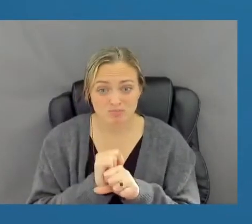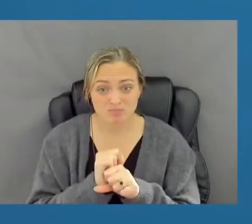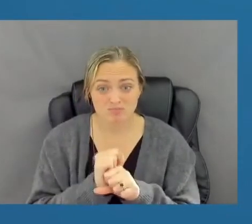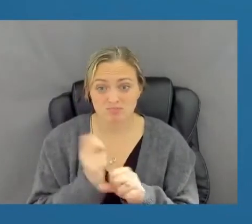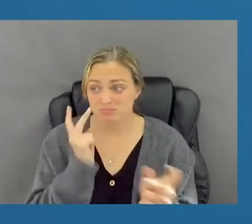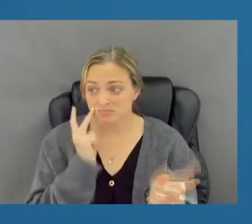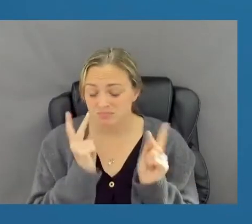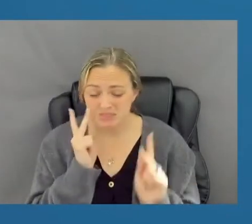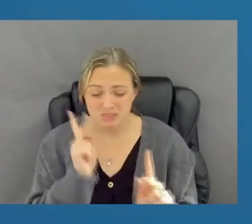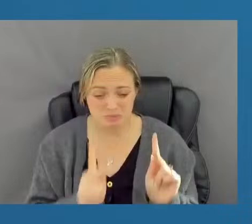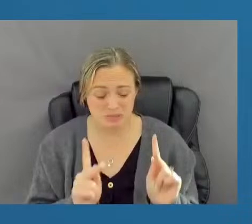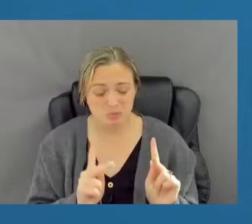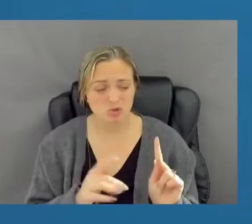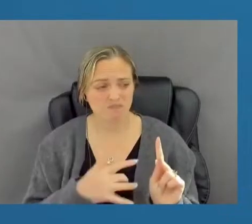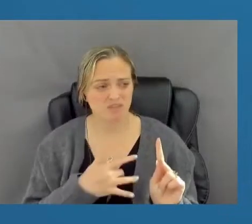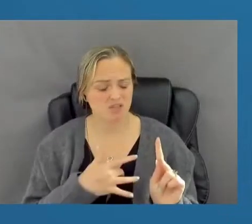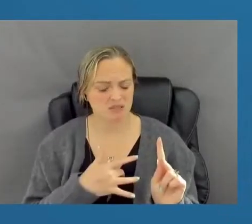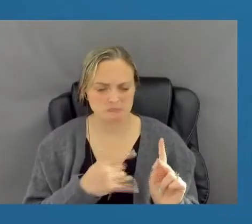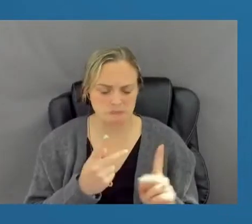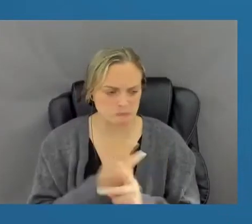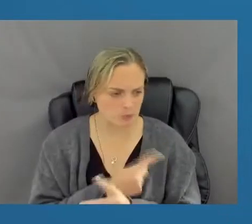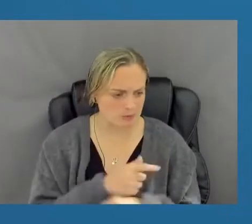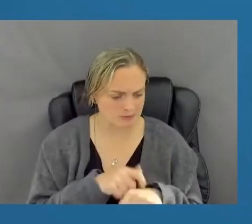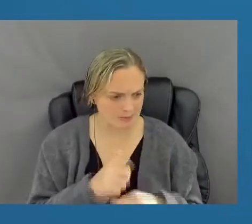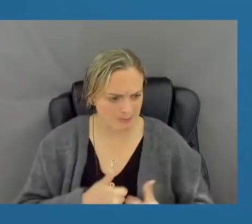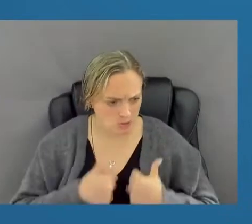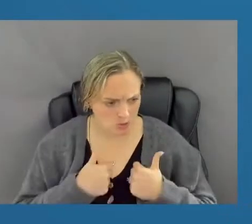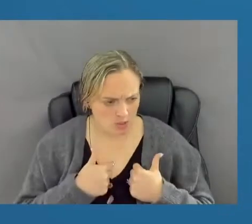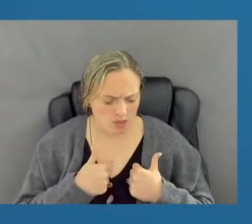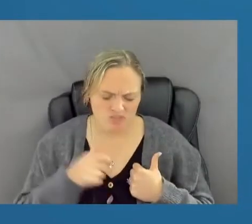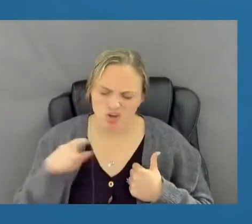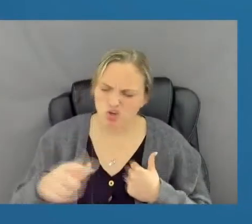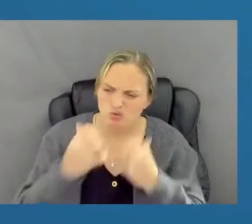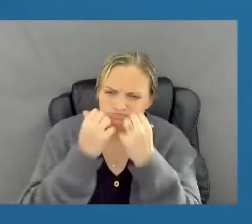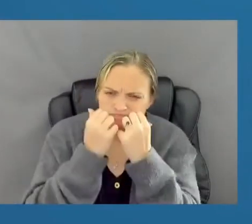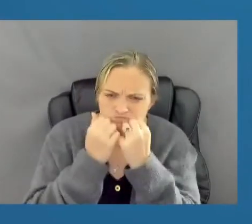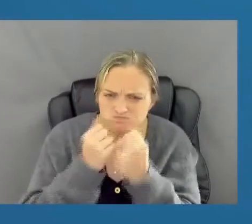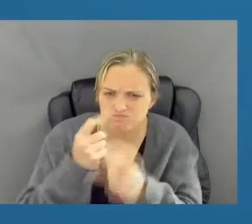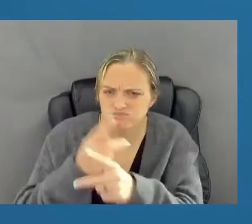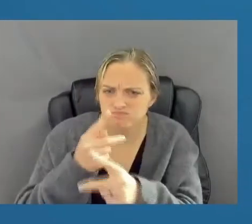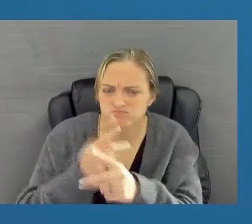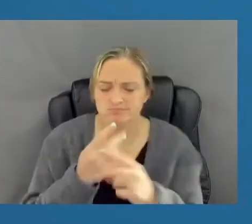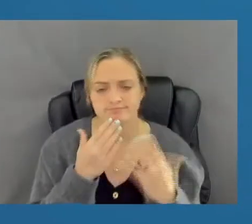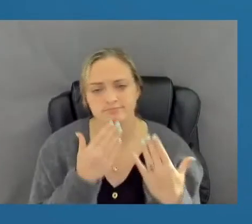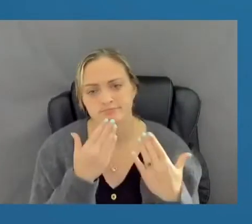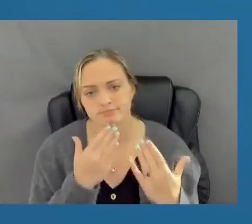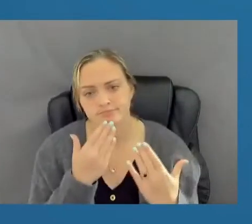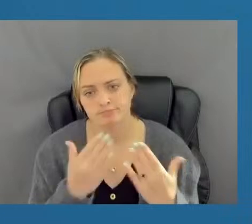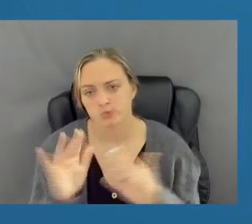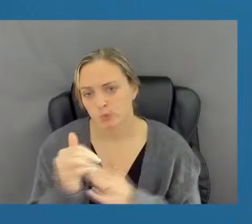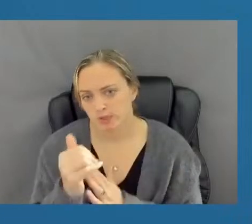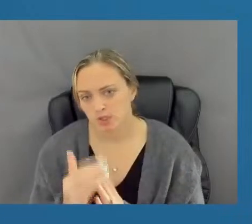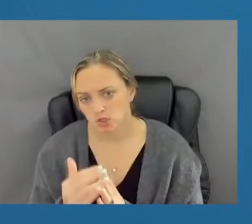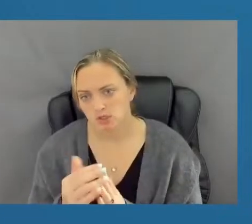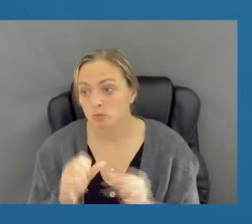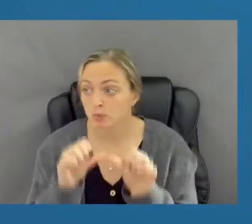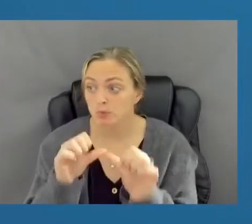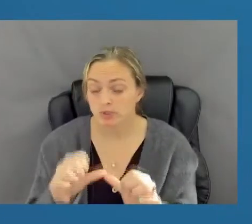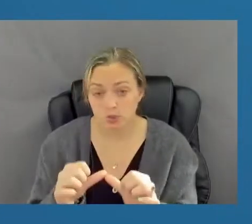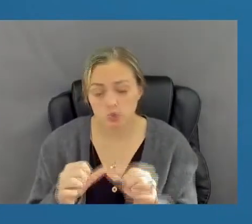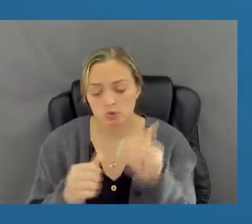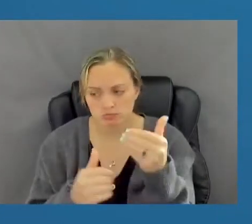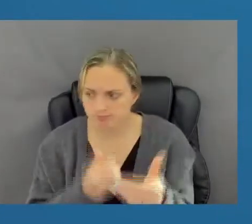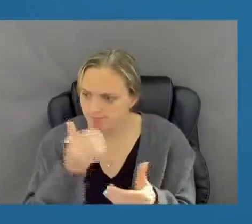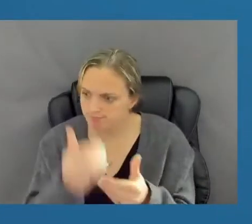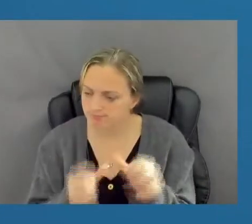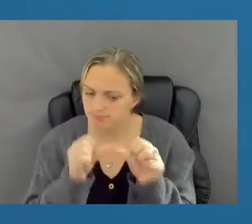their most vulnerable, and yet you give them compassionate care, and I am so grateful as your leader, and we're going to continue going on and on and on, and I